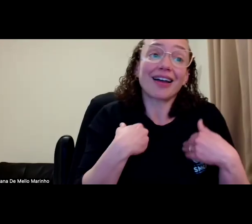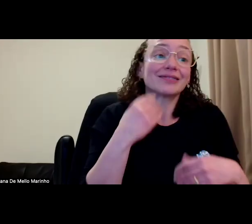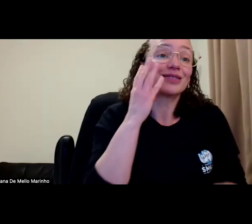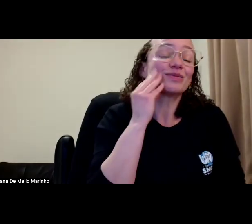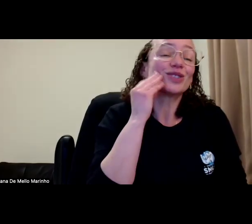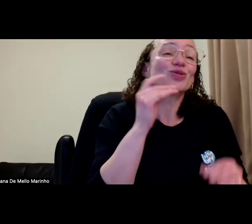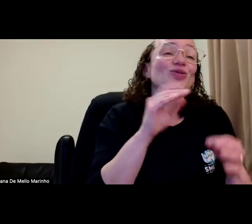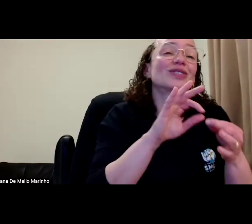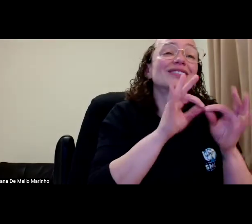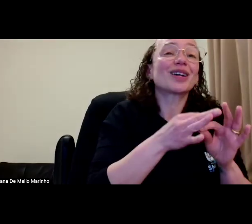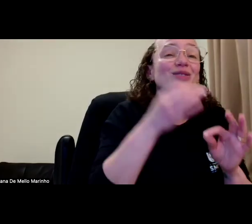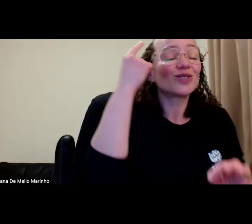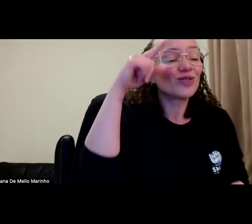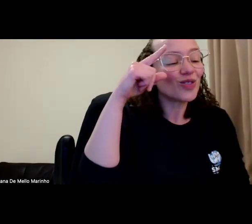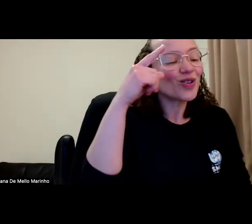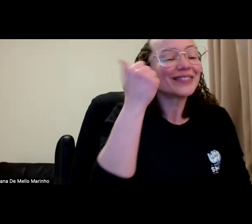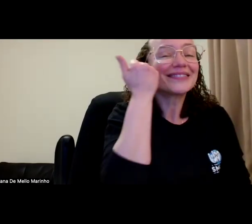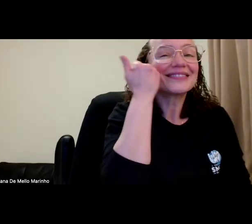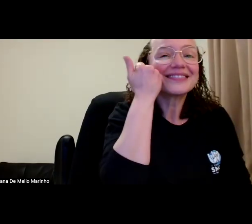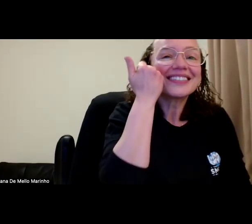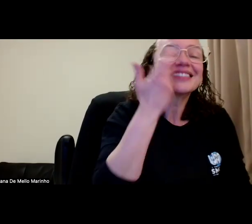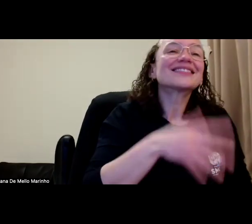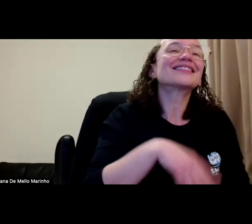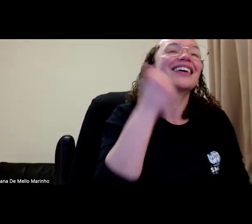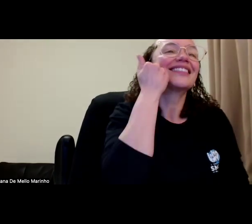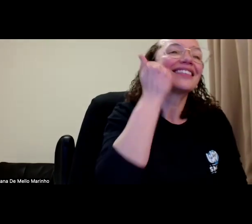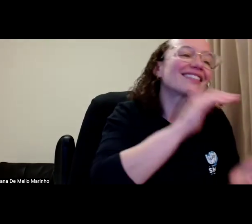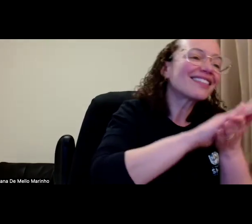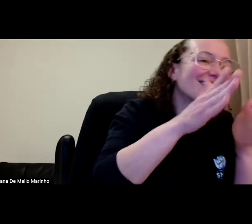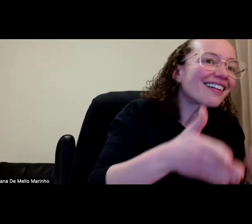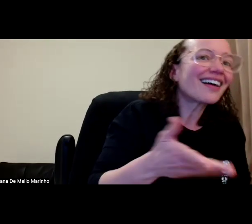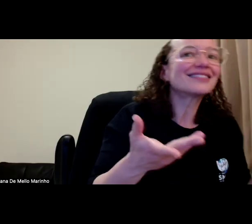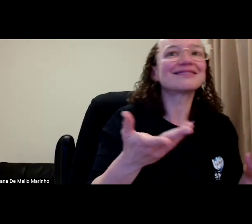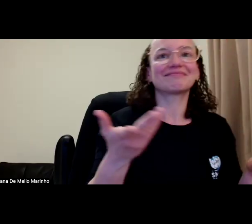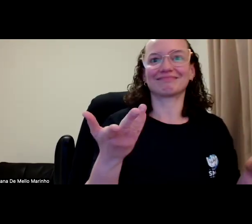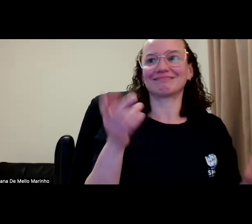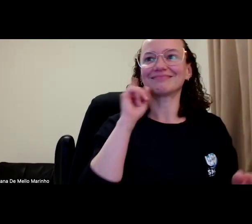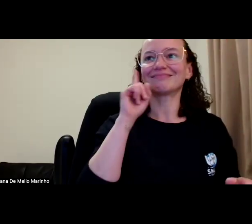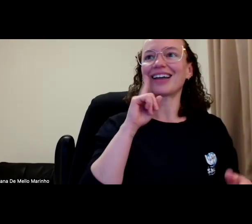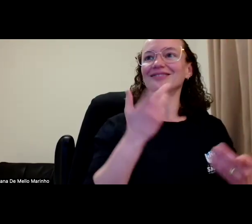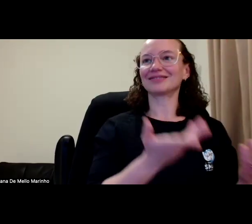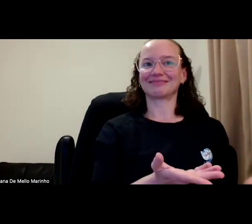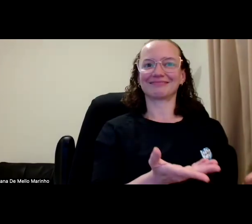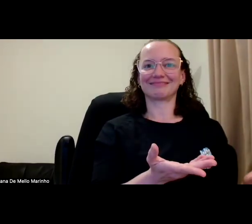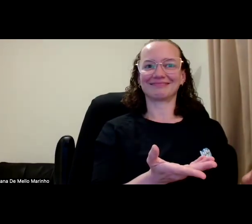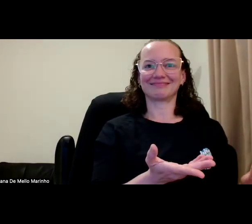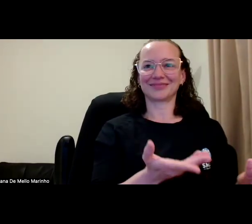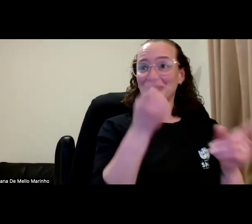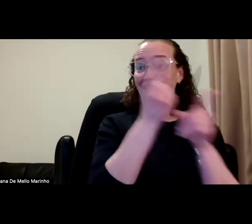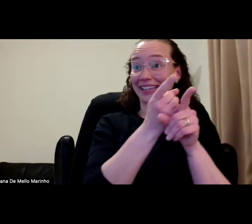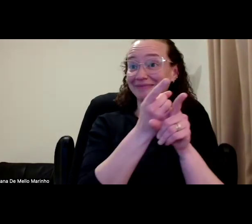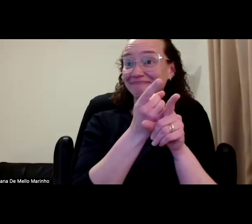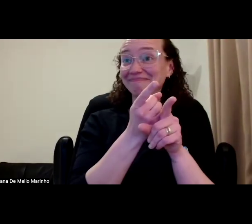that's one thing. But you also can have experiences where you're interpreting for the dentist or dental